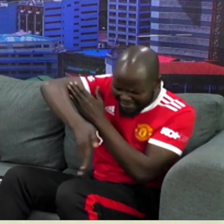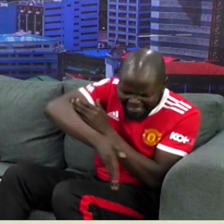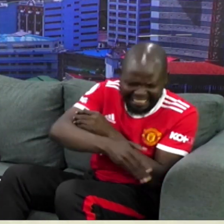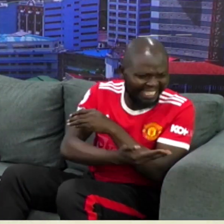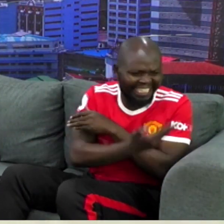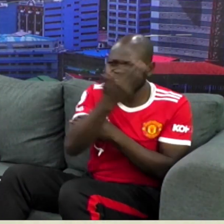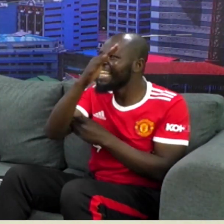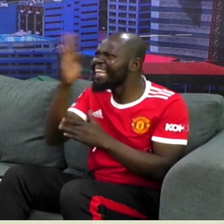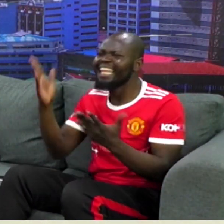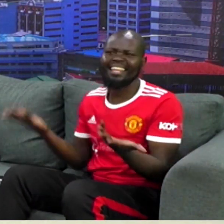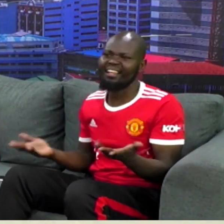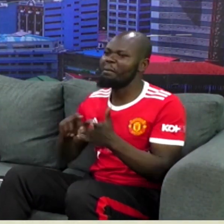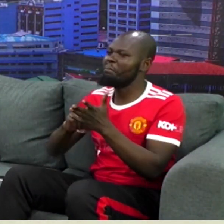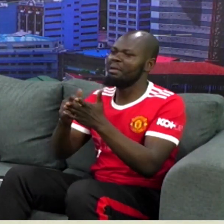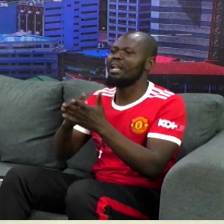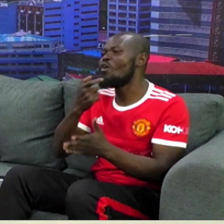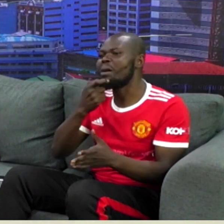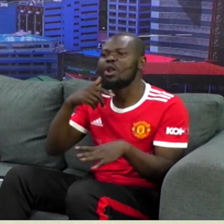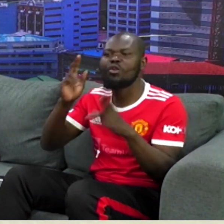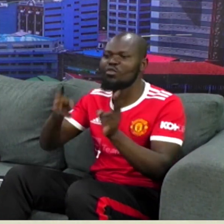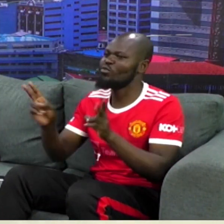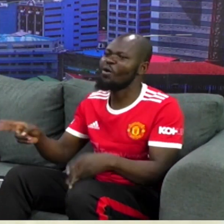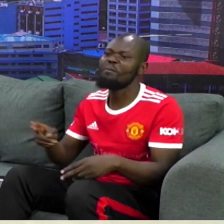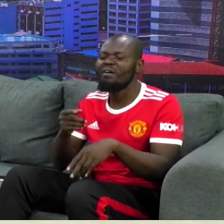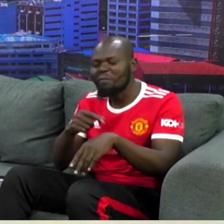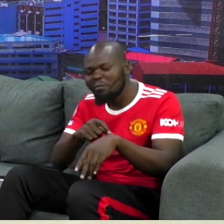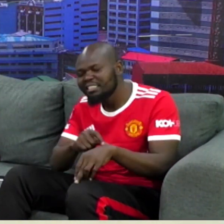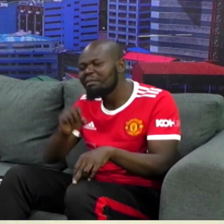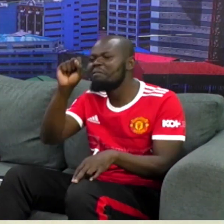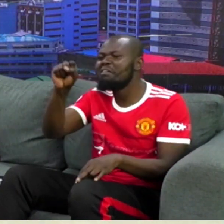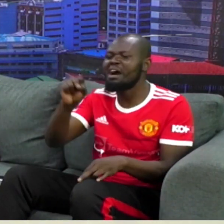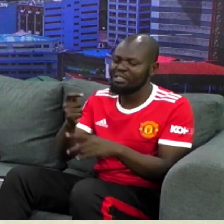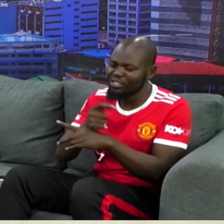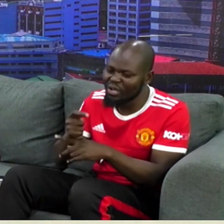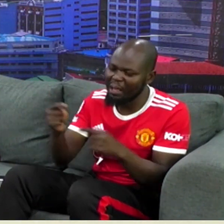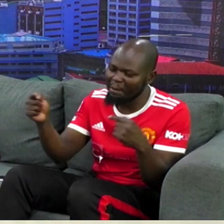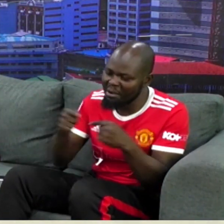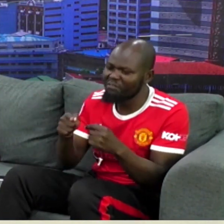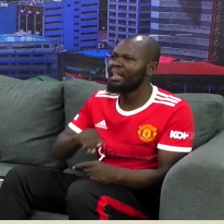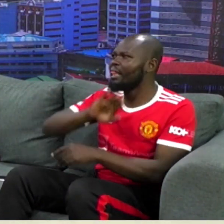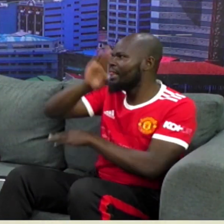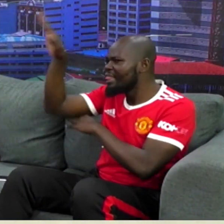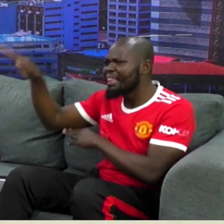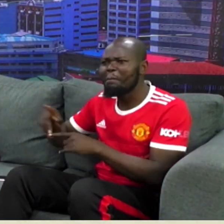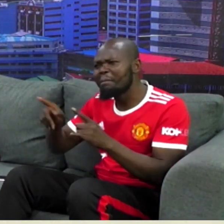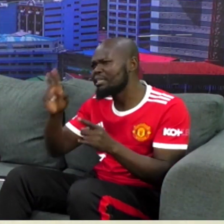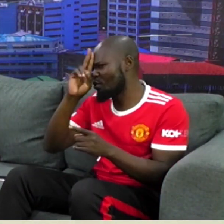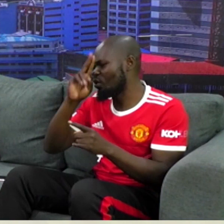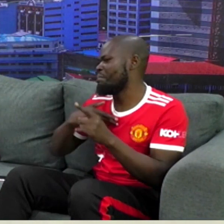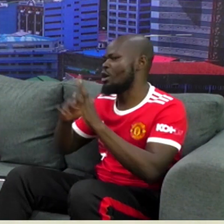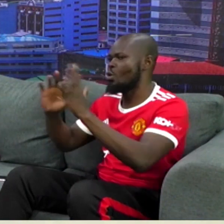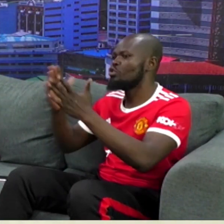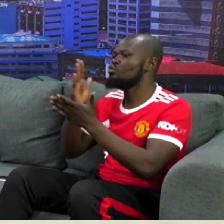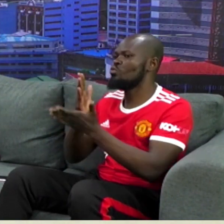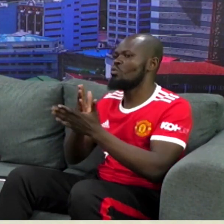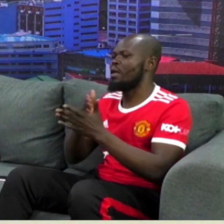I think they have been really training up to midnight. Probably waking up at 5